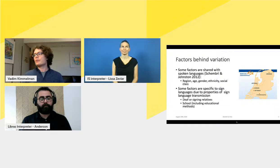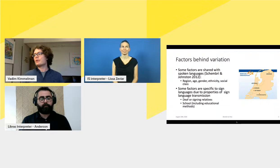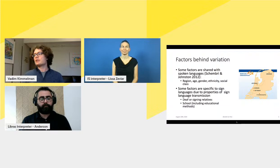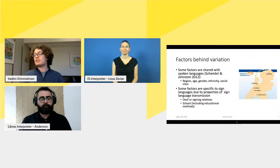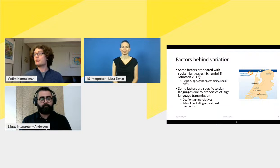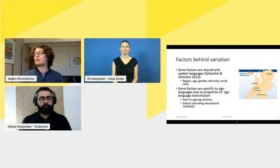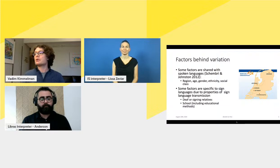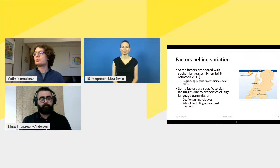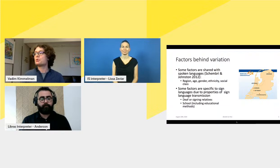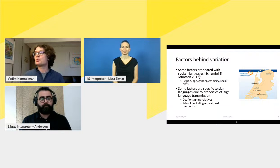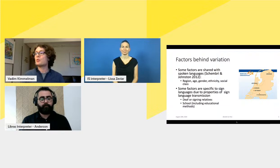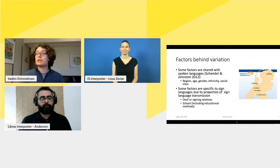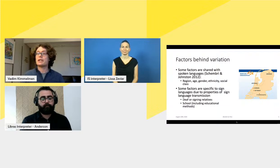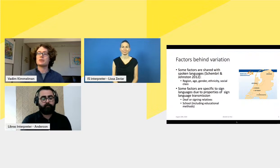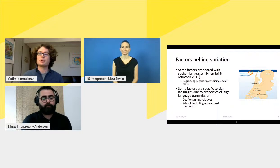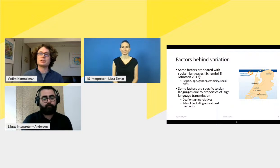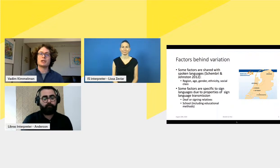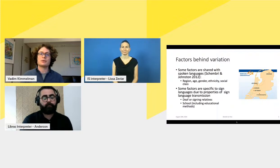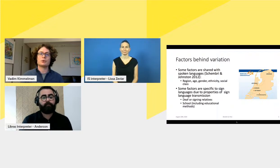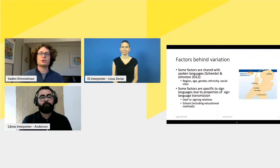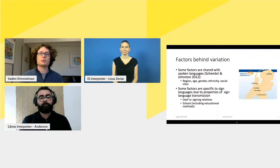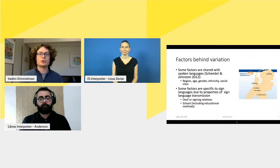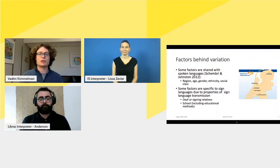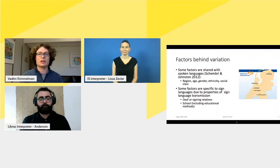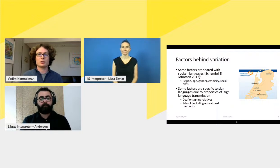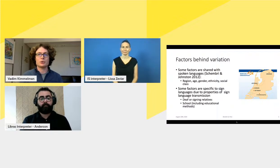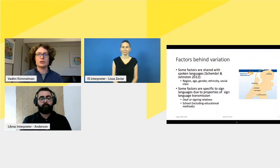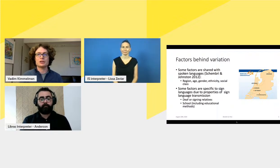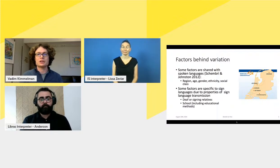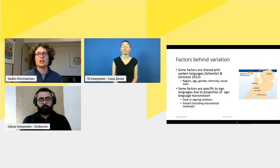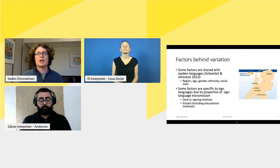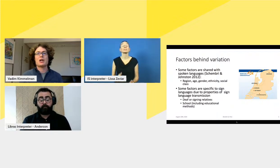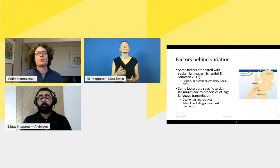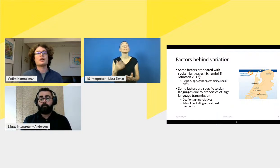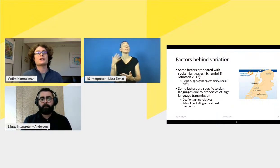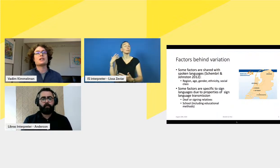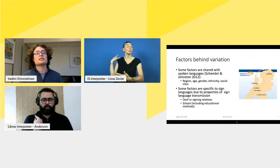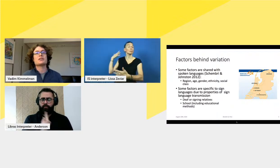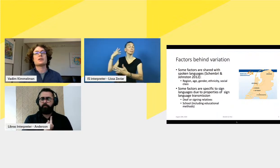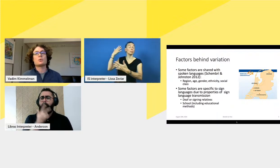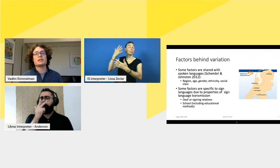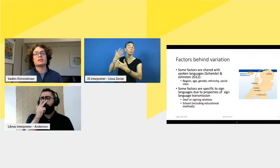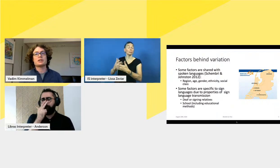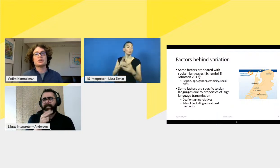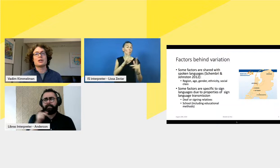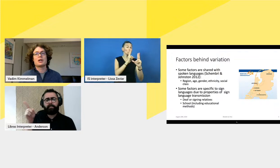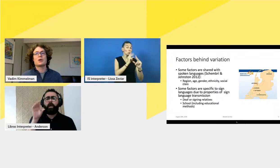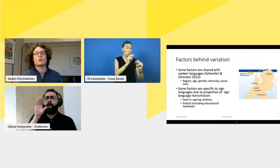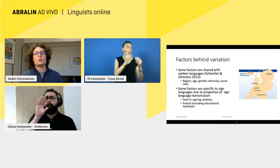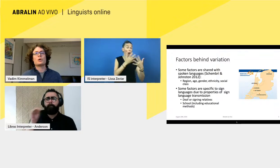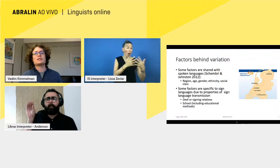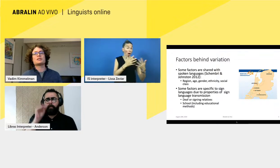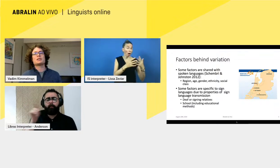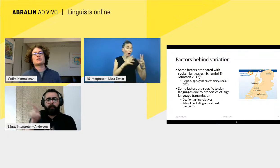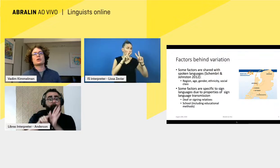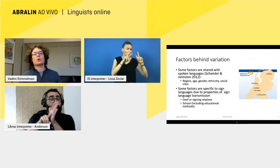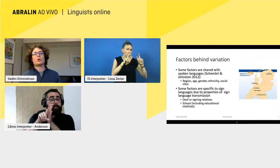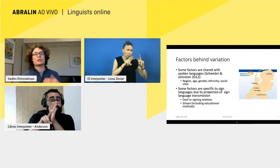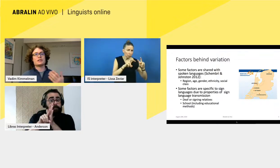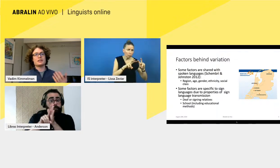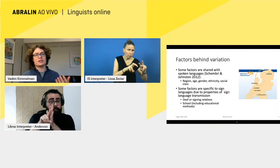Um, Similar to what has been done for spoken languages, we can ask the question,